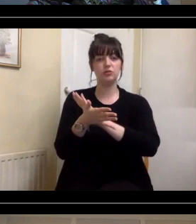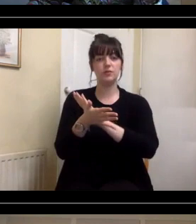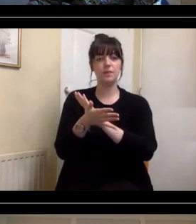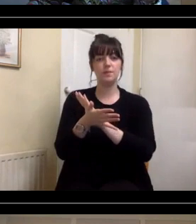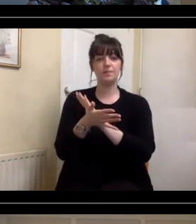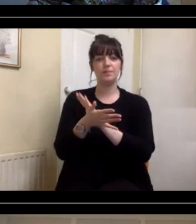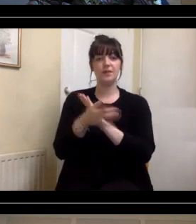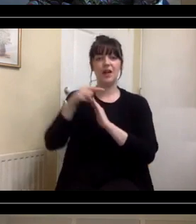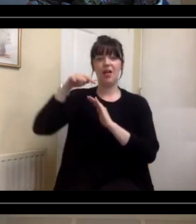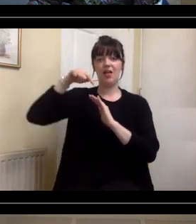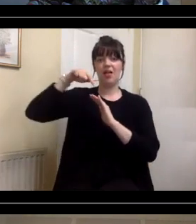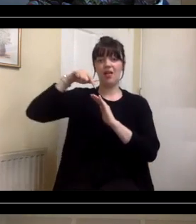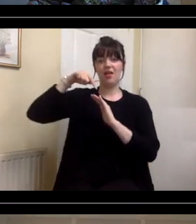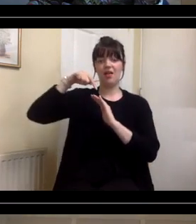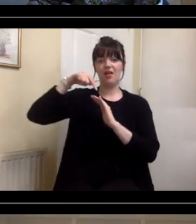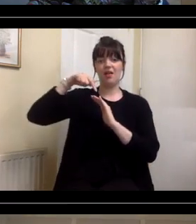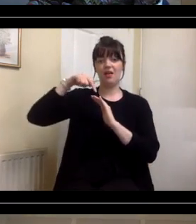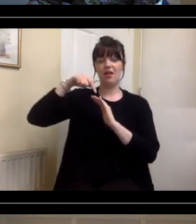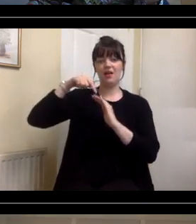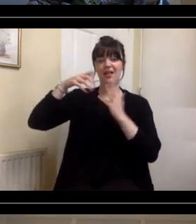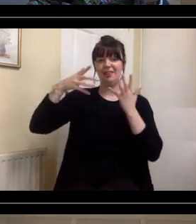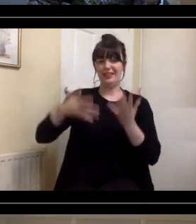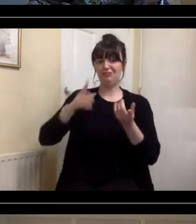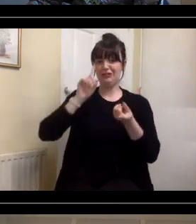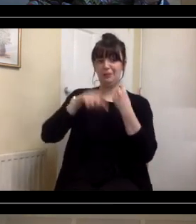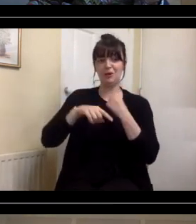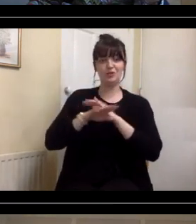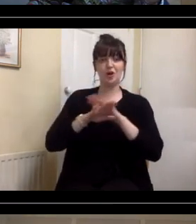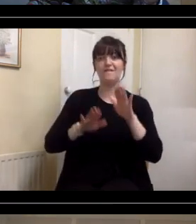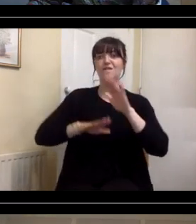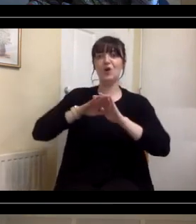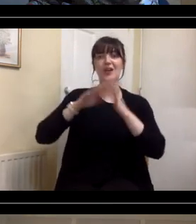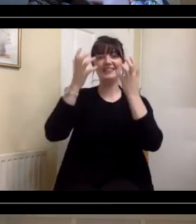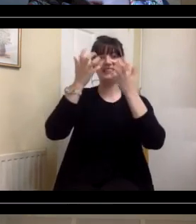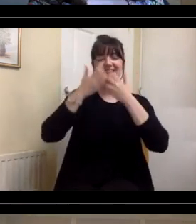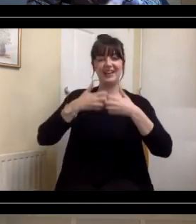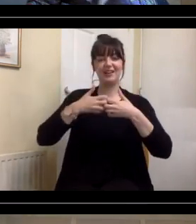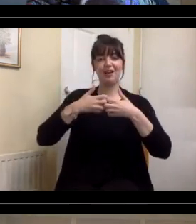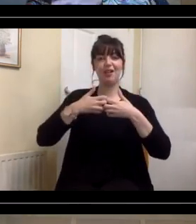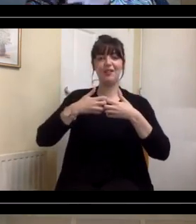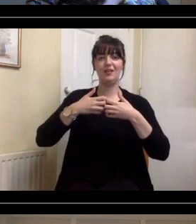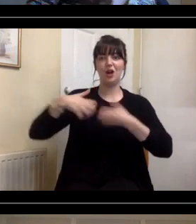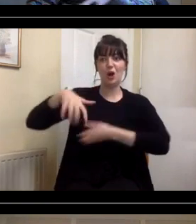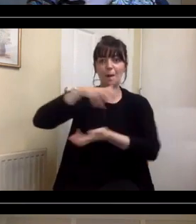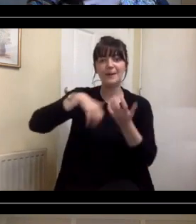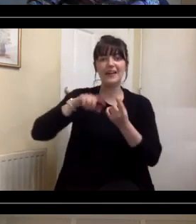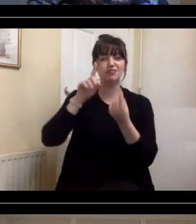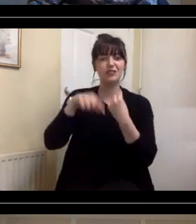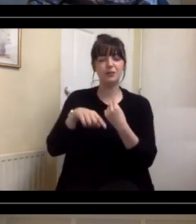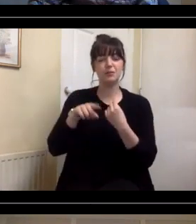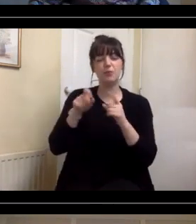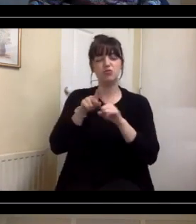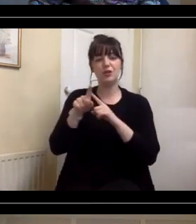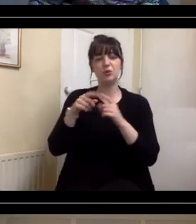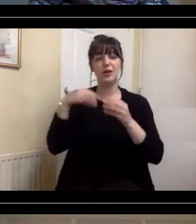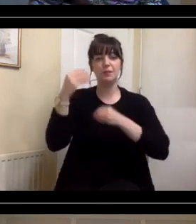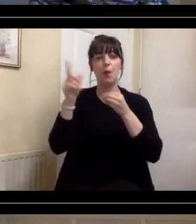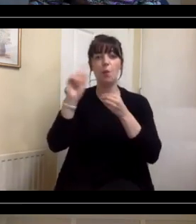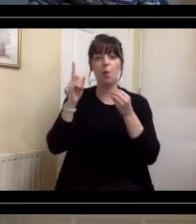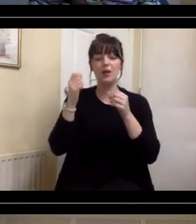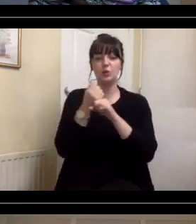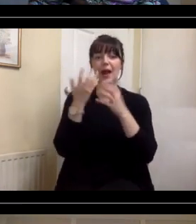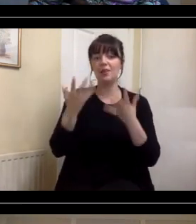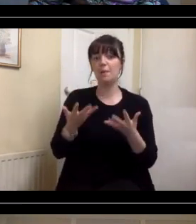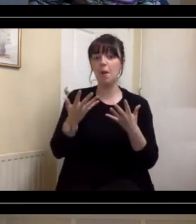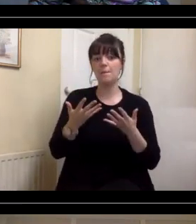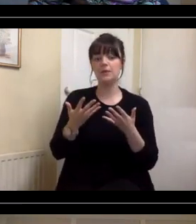technical answers, that response, but hopefully that gives you an idea of the work that we're doing currently and that we're going to continue to do on what